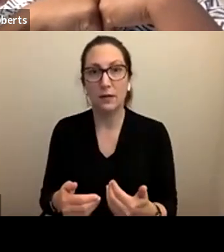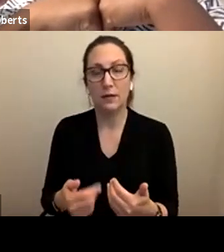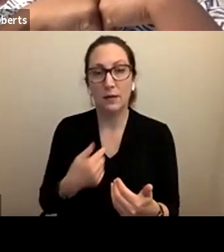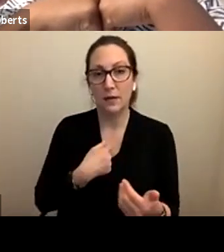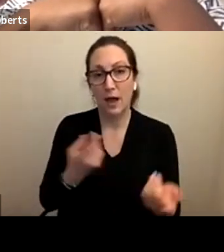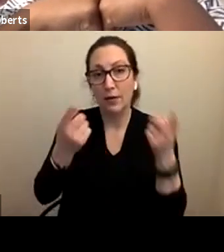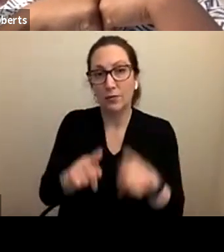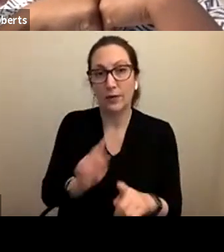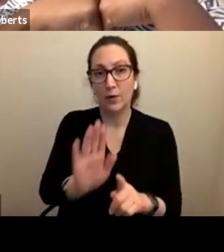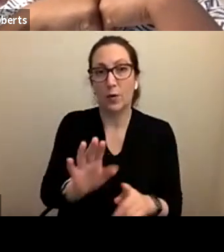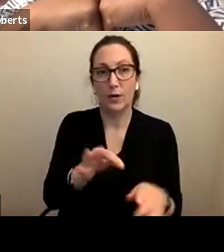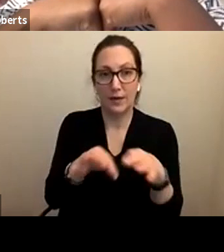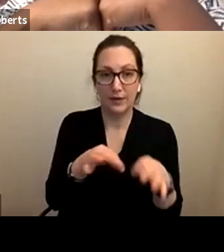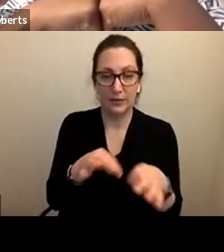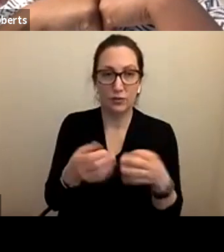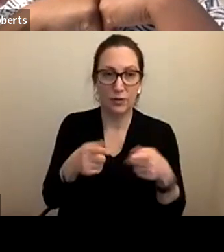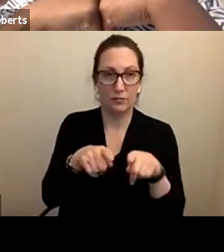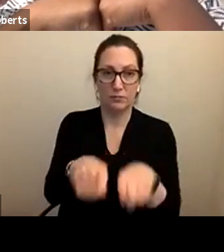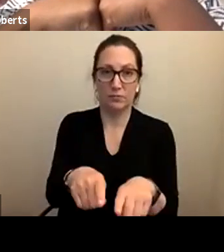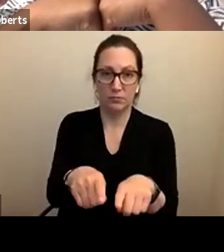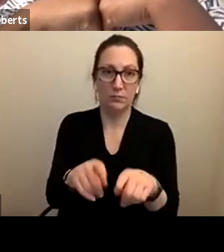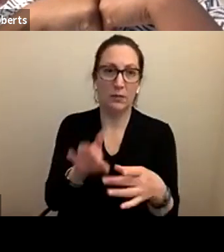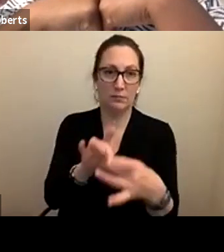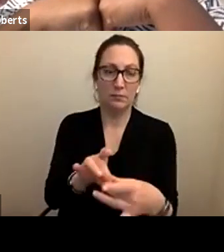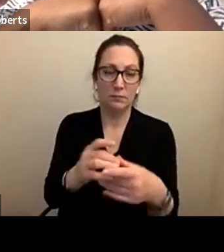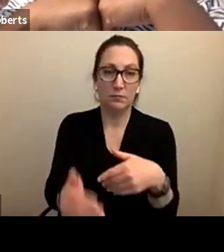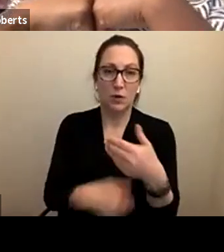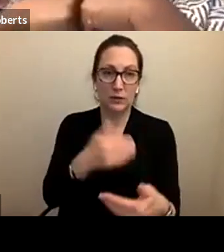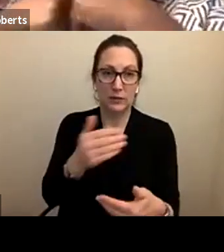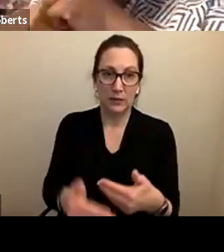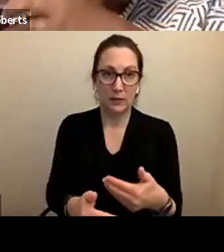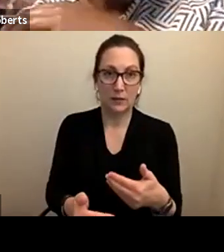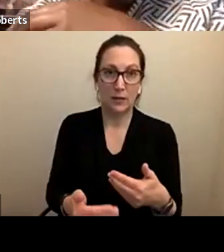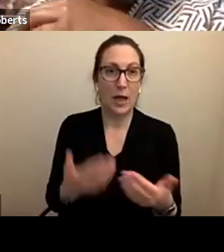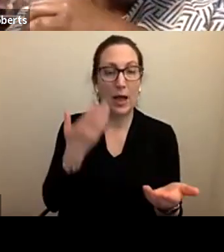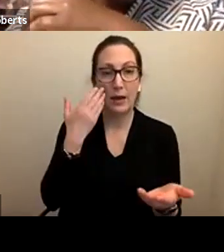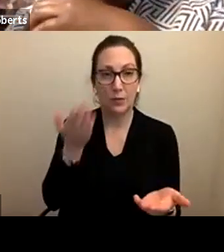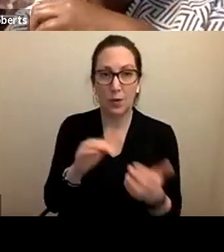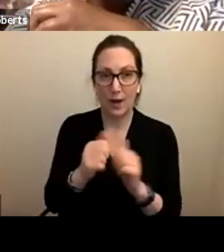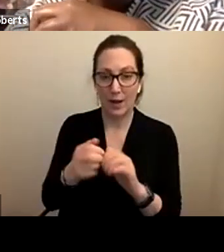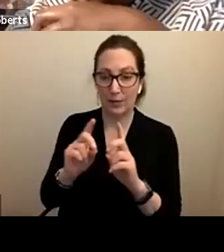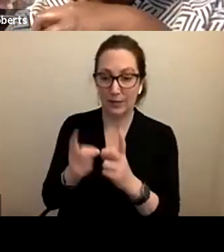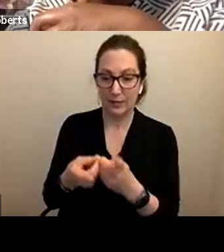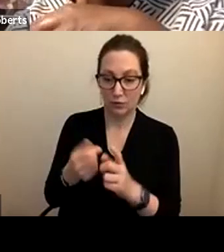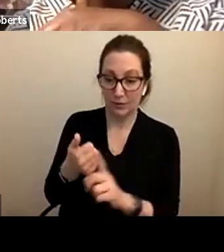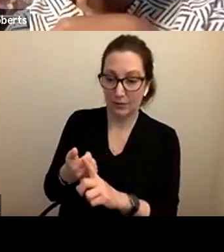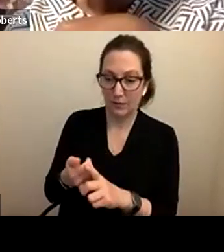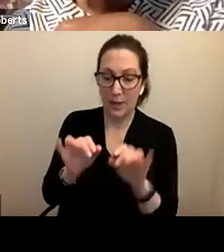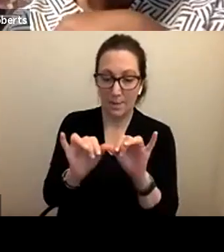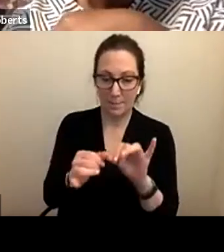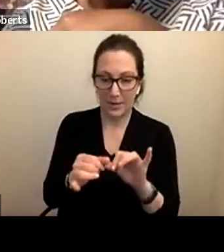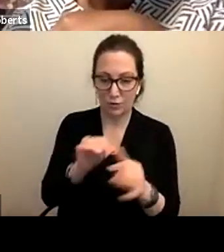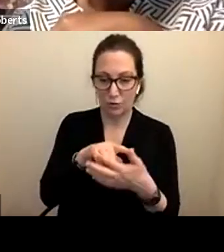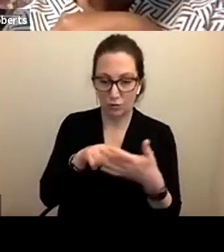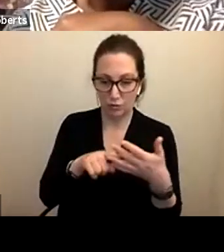your definition is aligned when it comes to process, though I do not know how the district is measuring those things